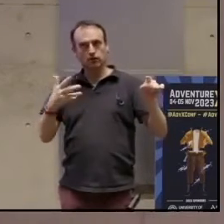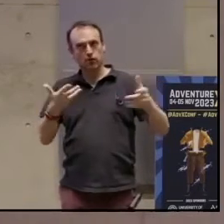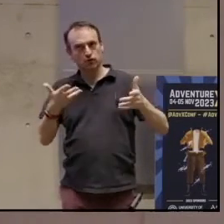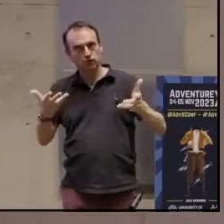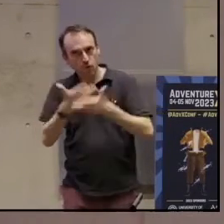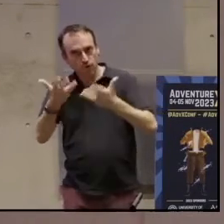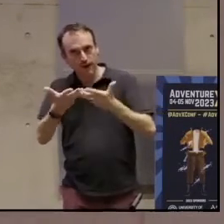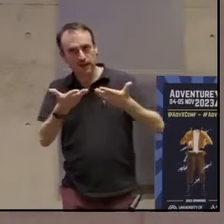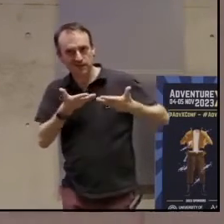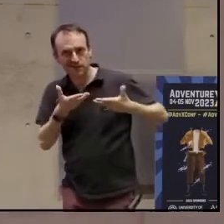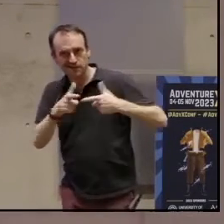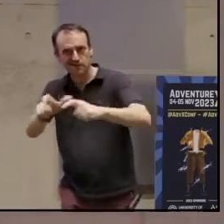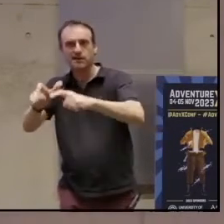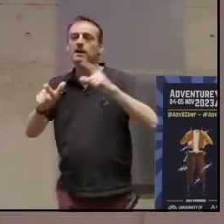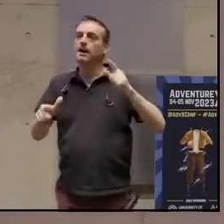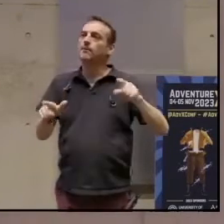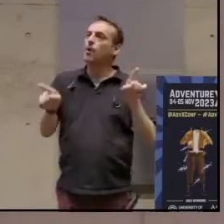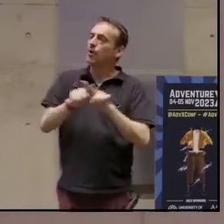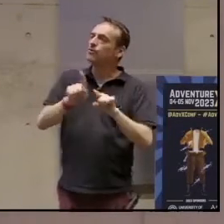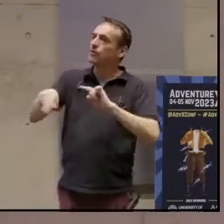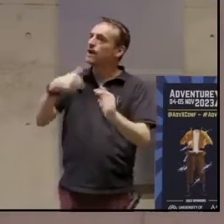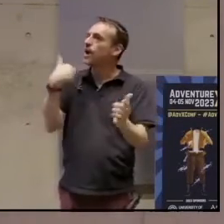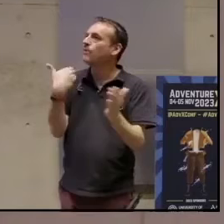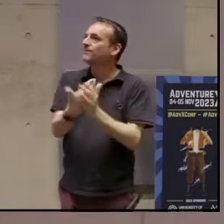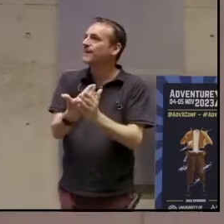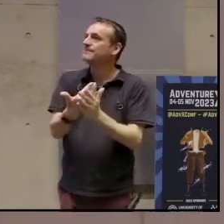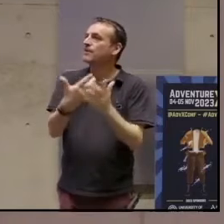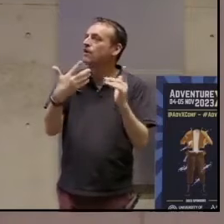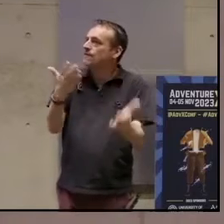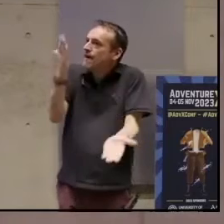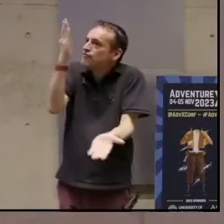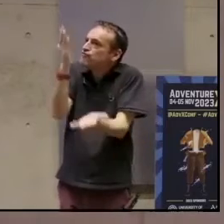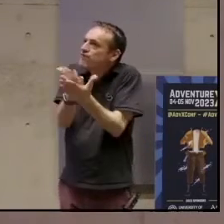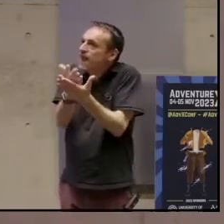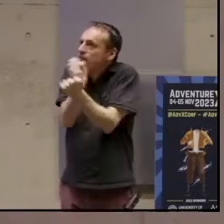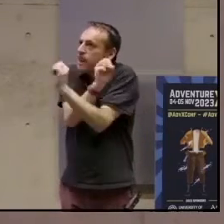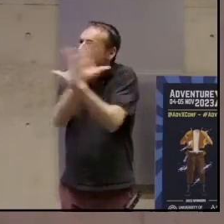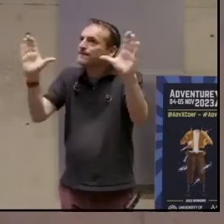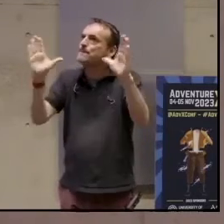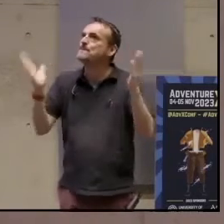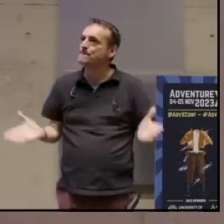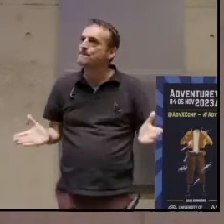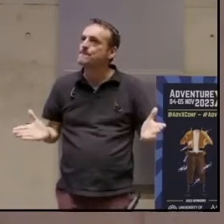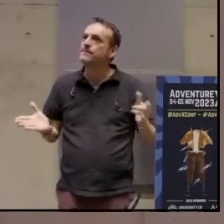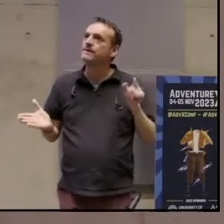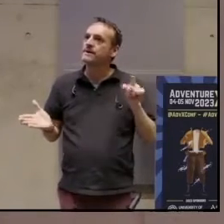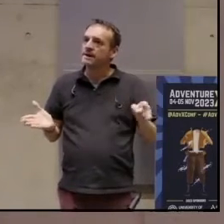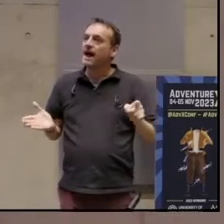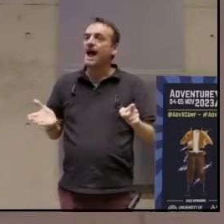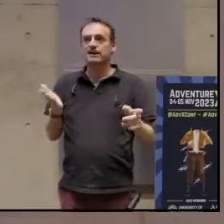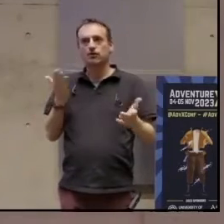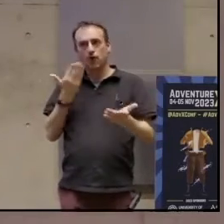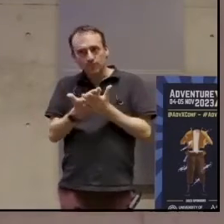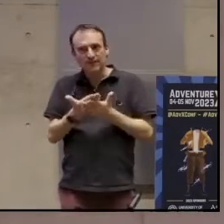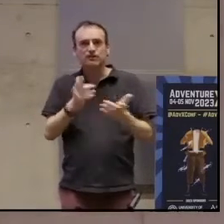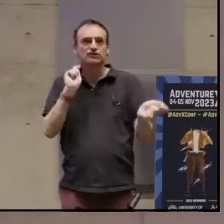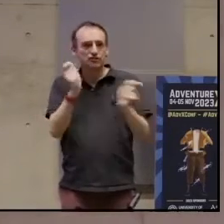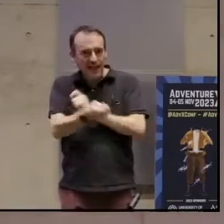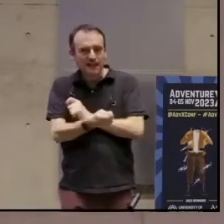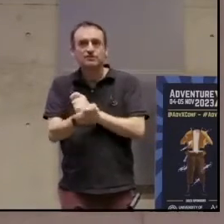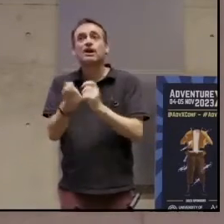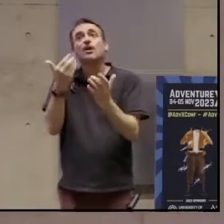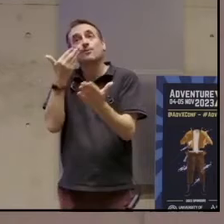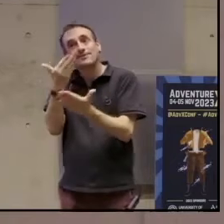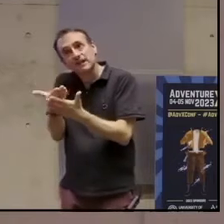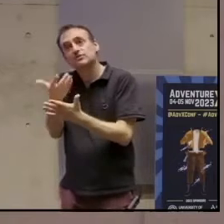also an obsession with realism. That gets in air quotes, and that doesn't get a caveat. An obsession with change, an obsession with psychology, and